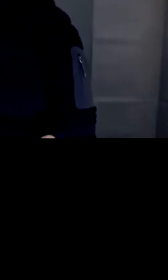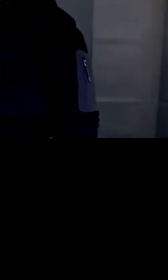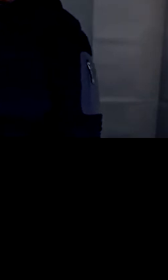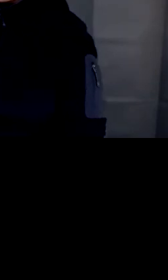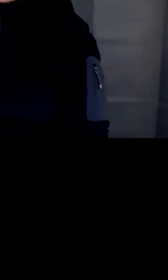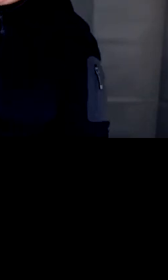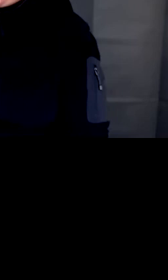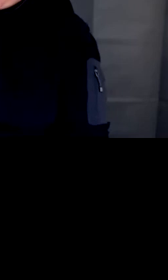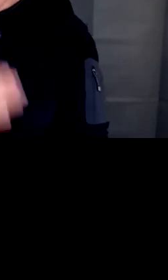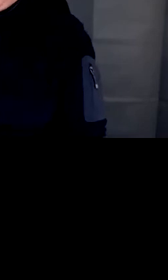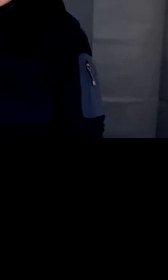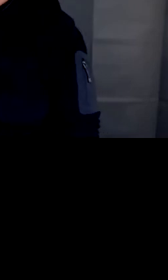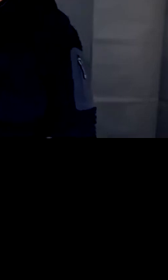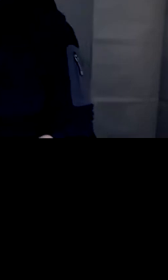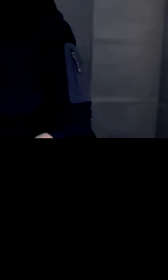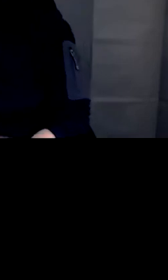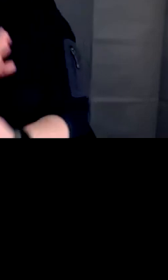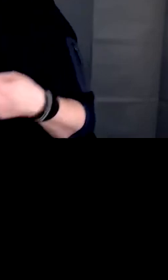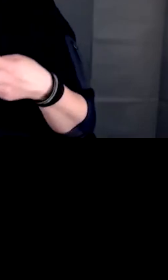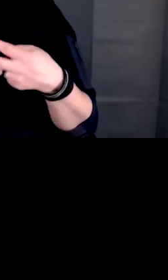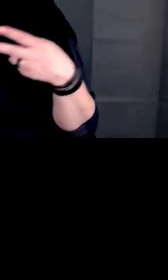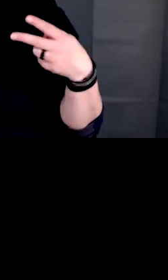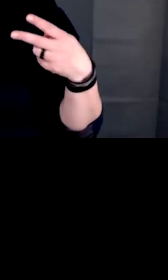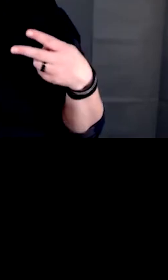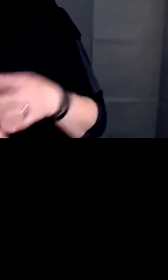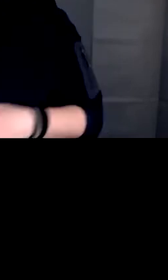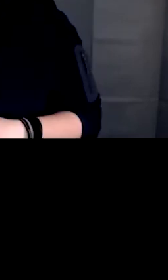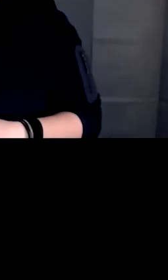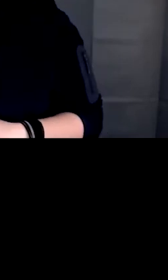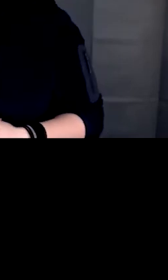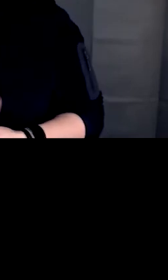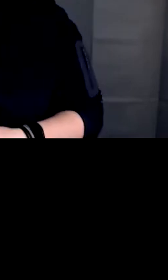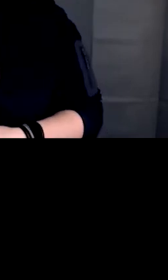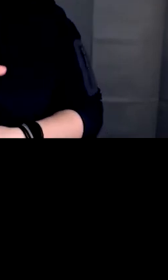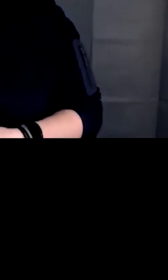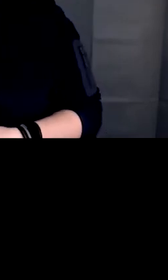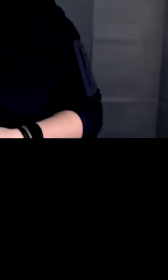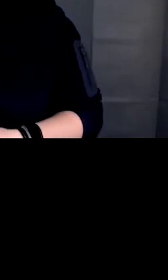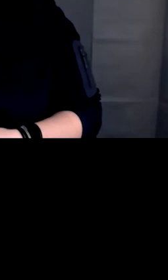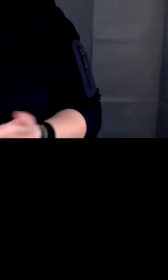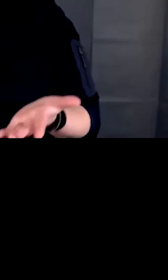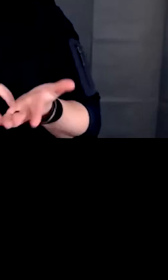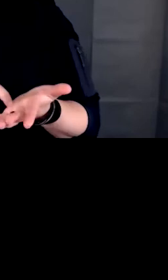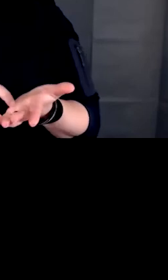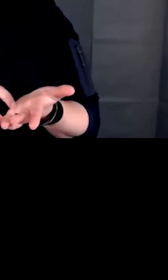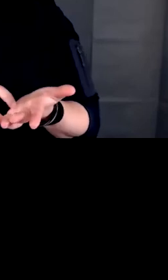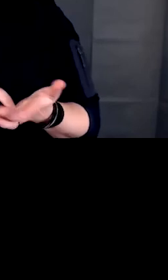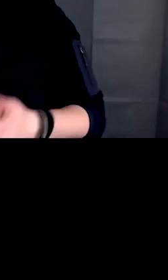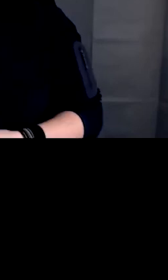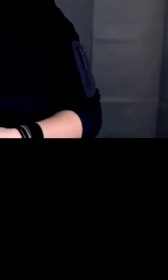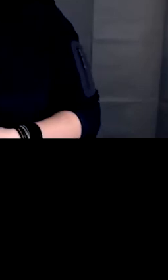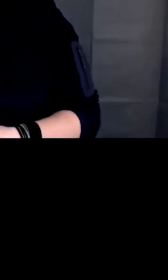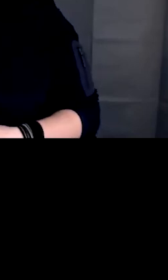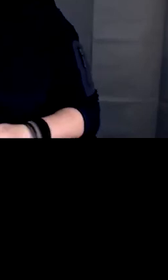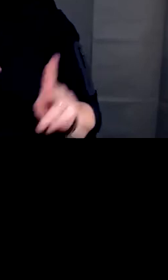Okay, thanks. The next question is, have you noticed at all in your work that if people have